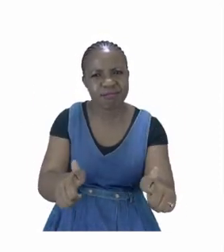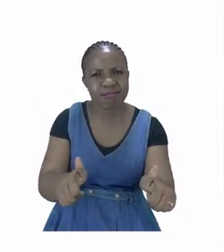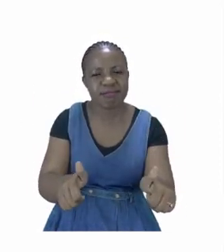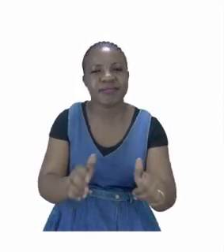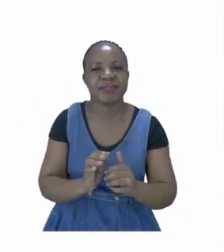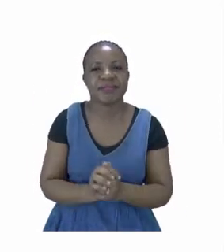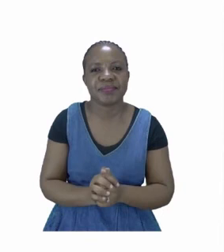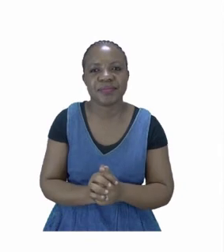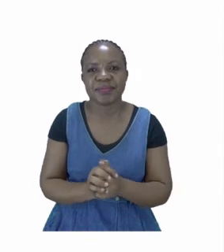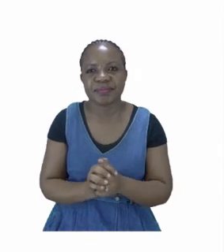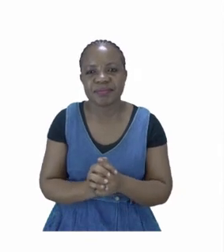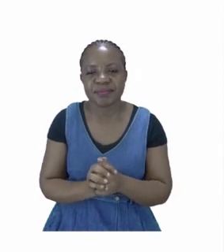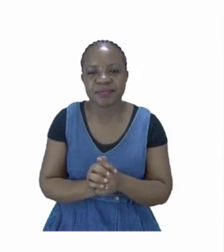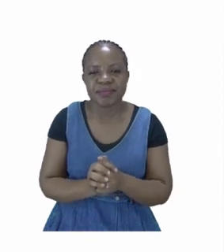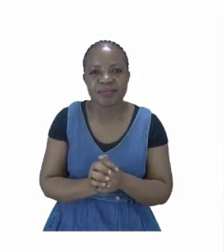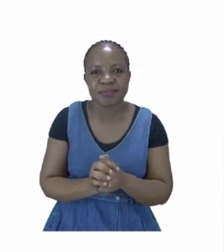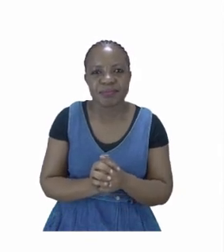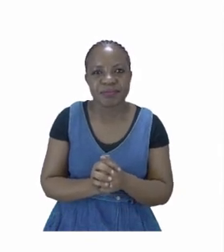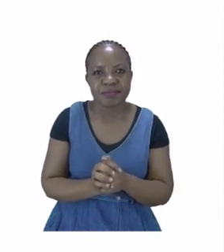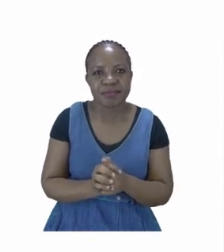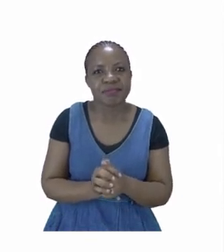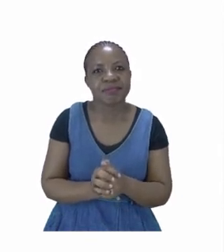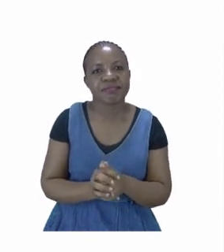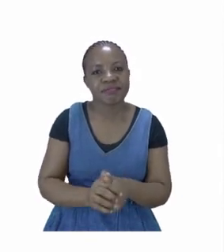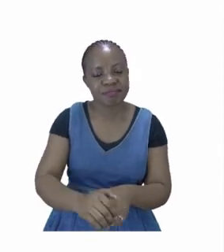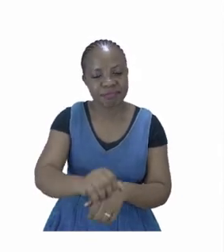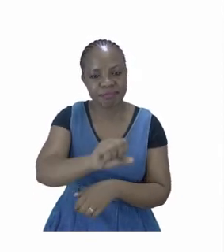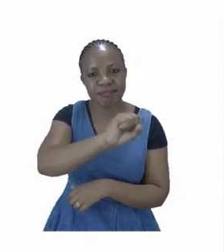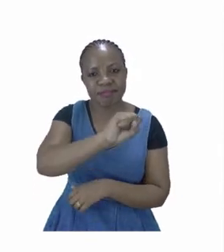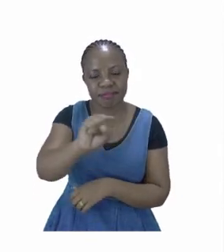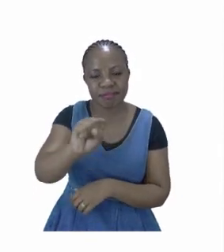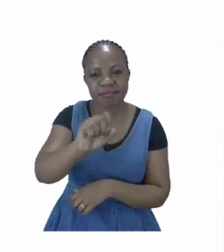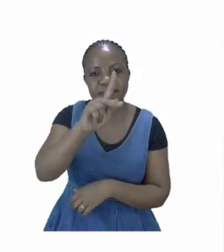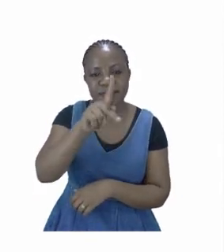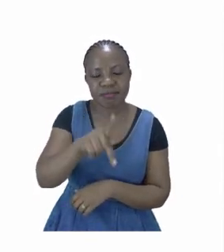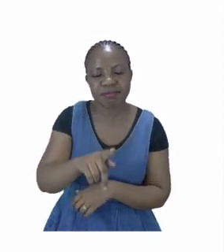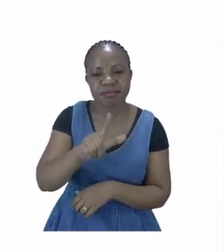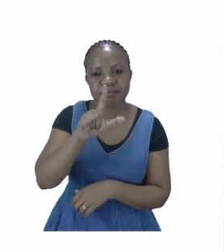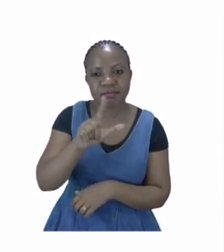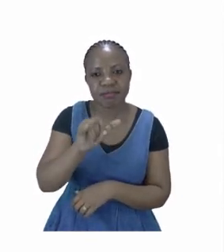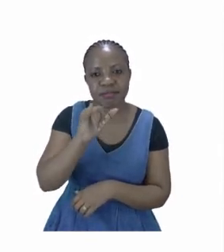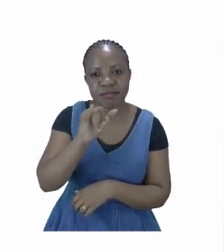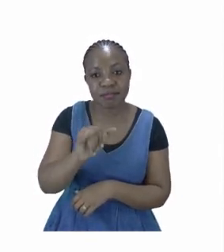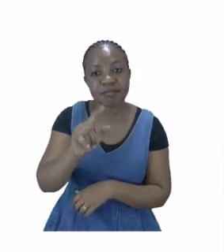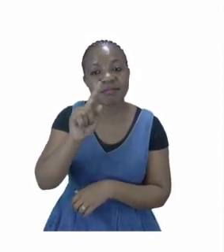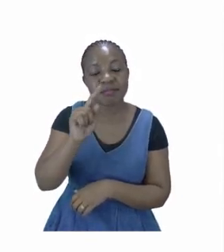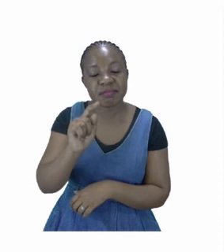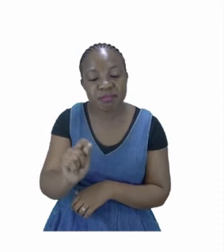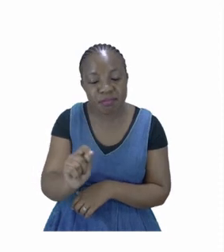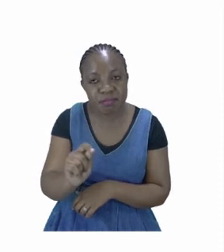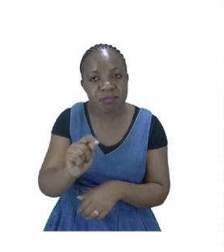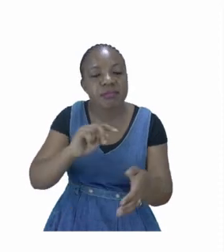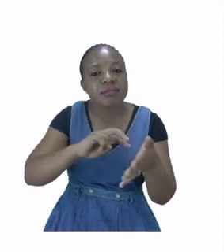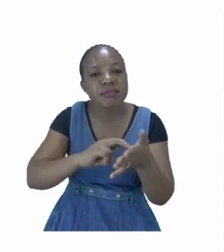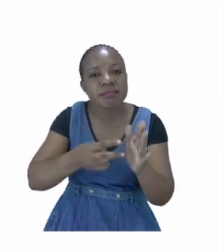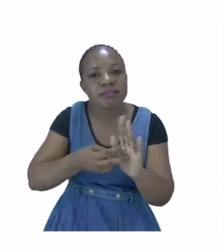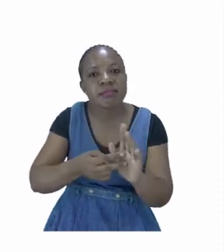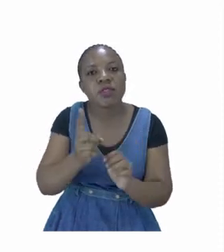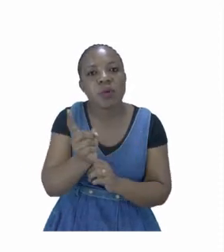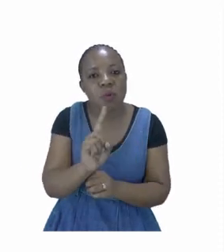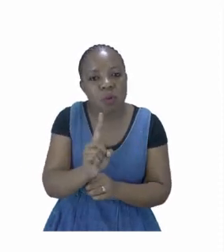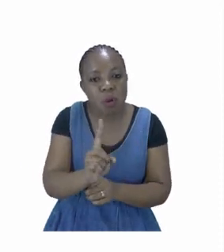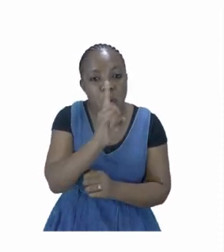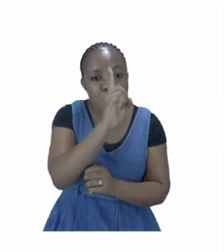We also have the word split, which is to make one thing get broken down